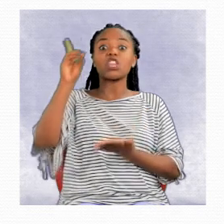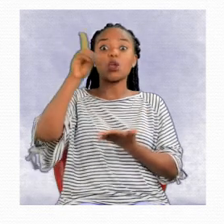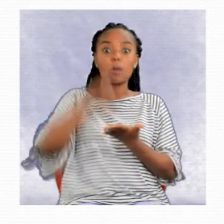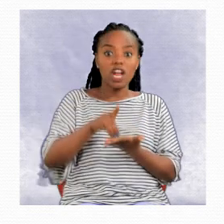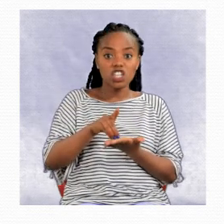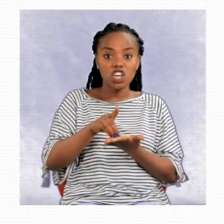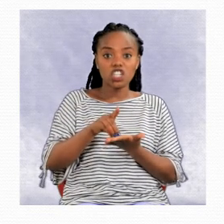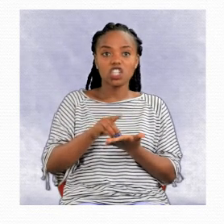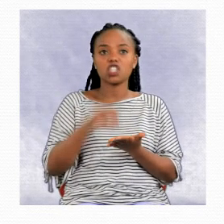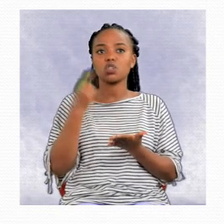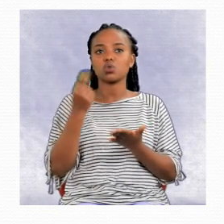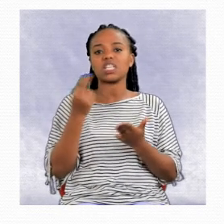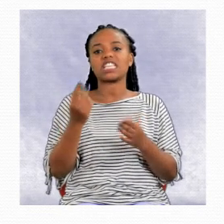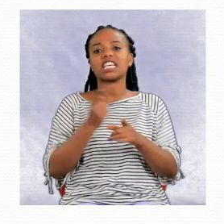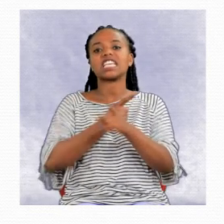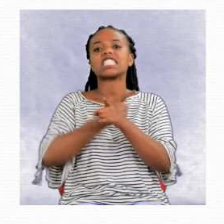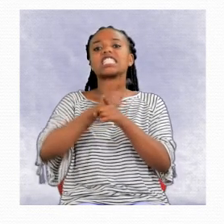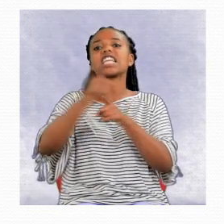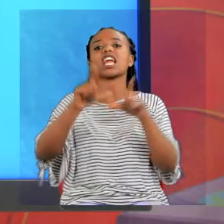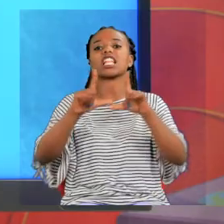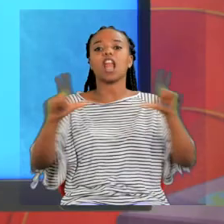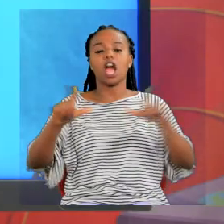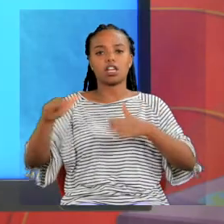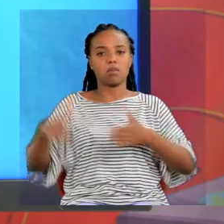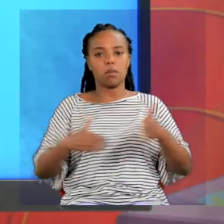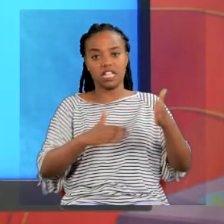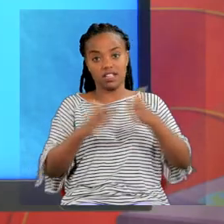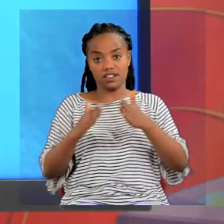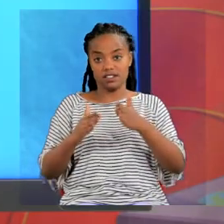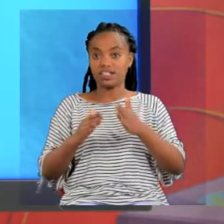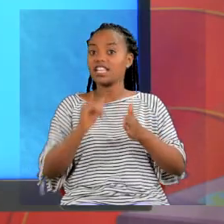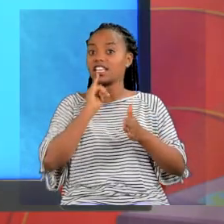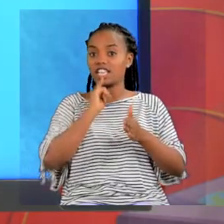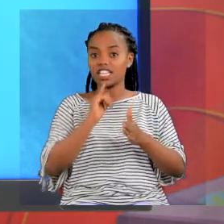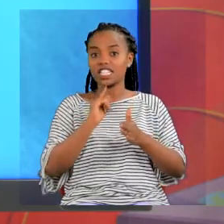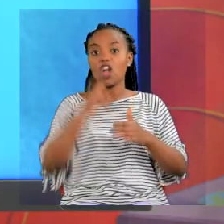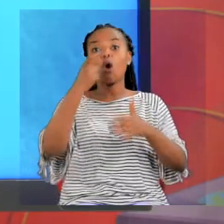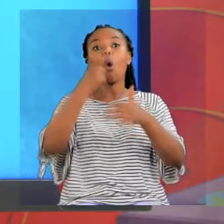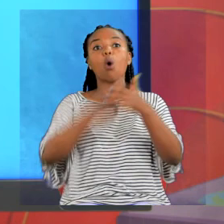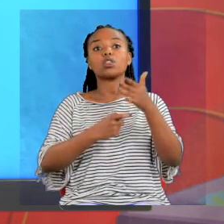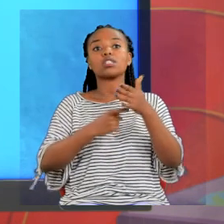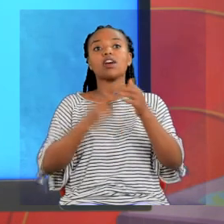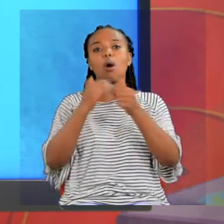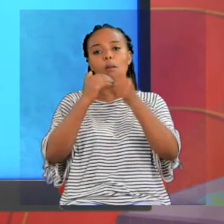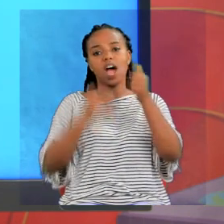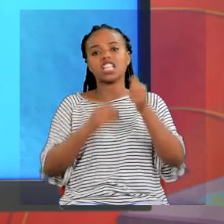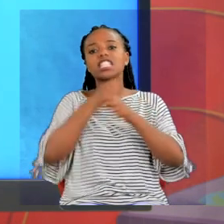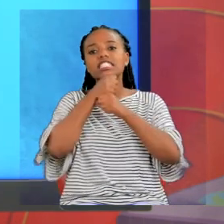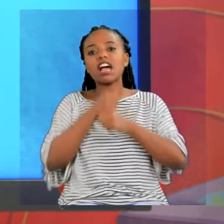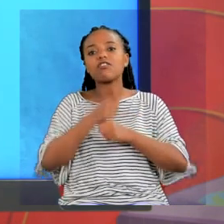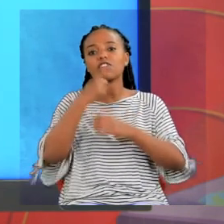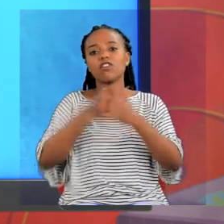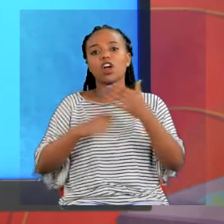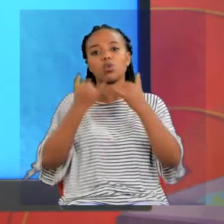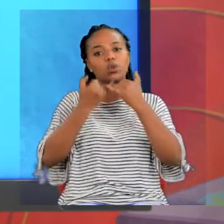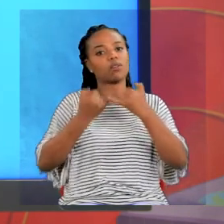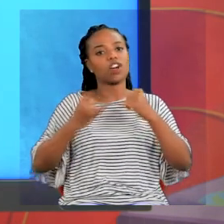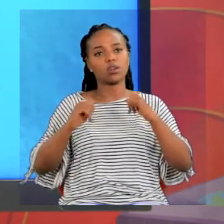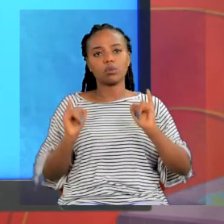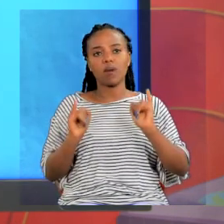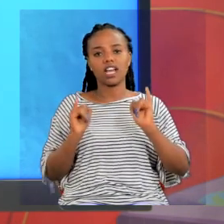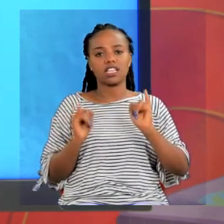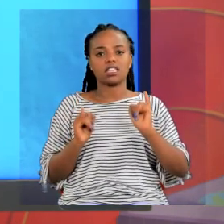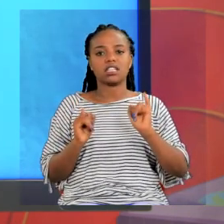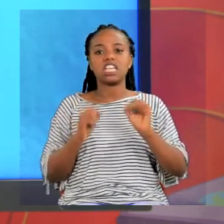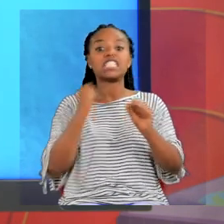depreciation using straight line method is given as cost minus salvage value divided by